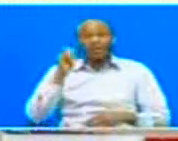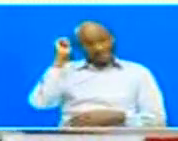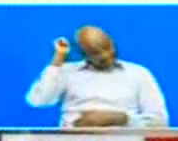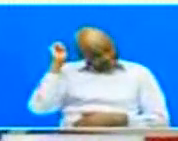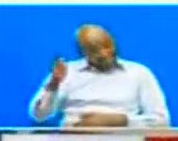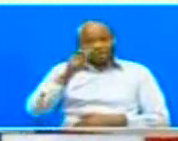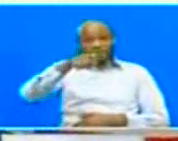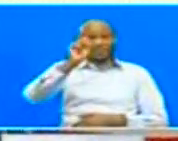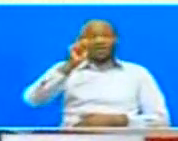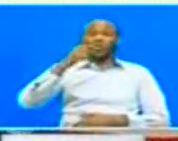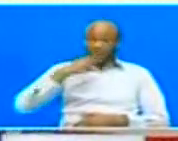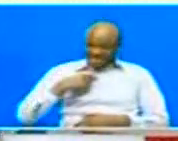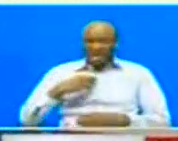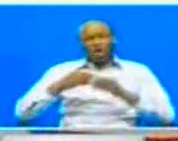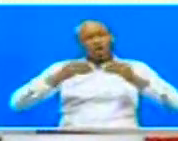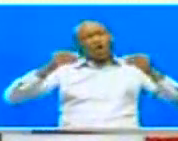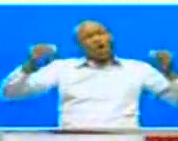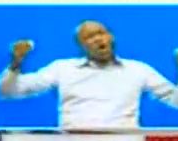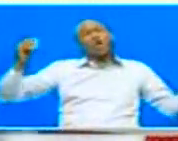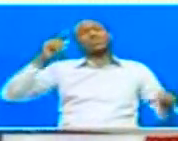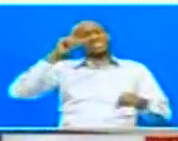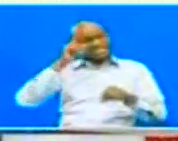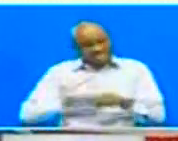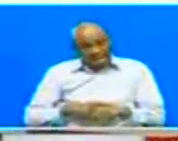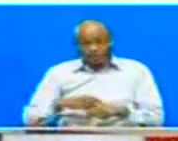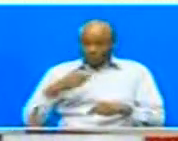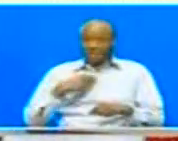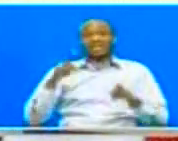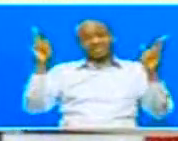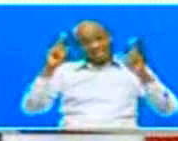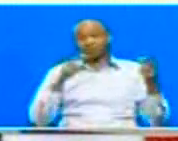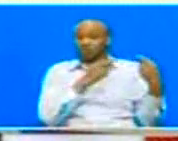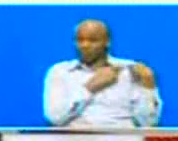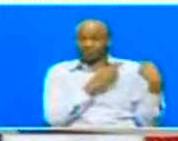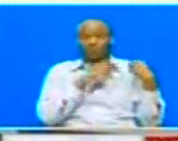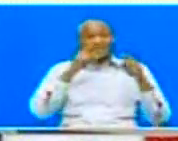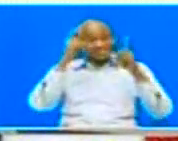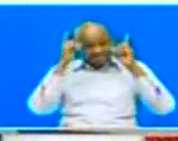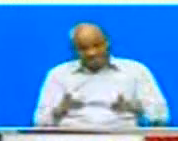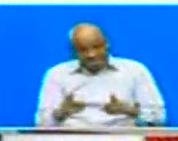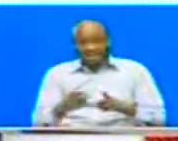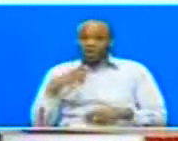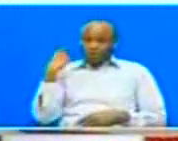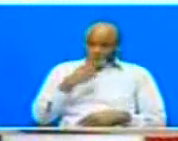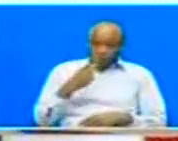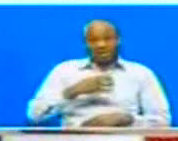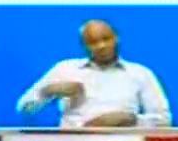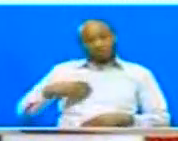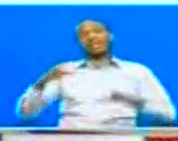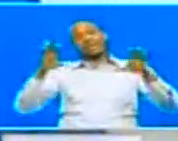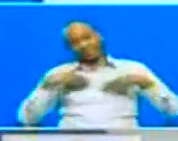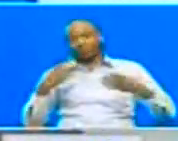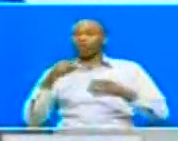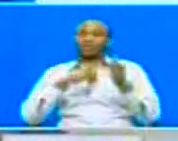Kenya. We have for the longest time ceded our international responsibility to decide who must admit as a refugee in